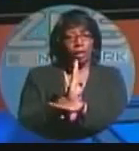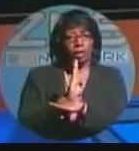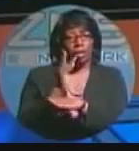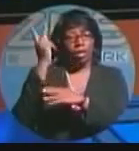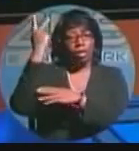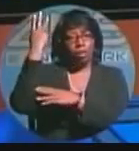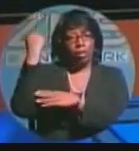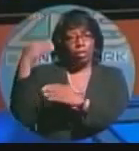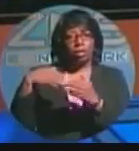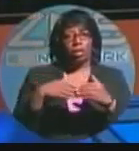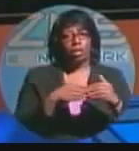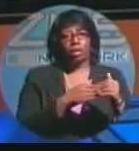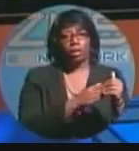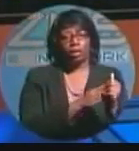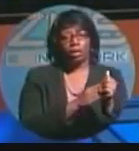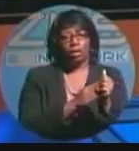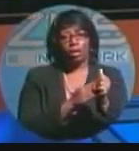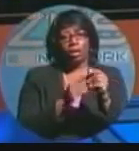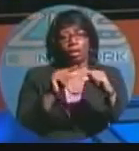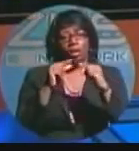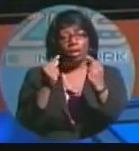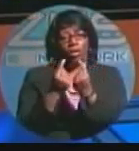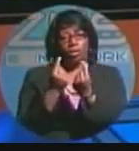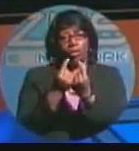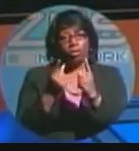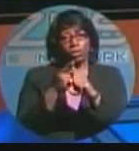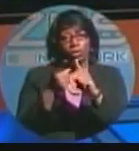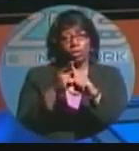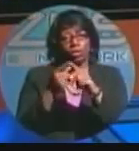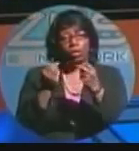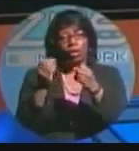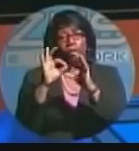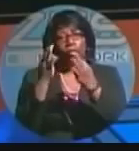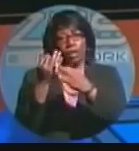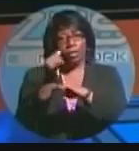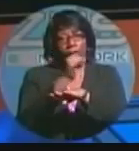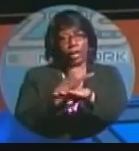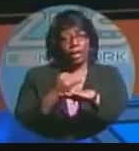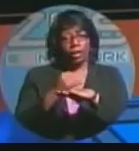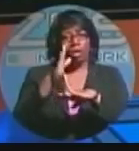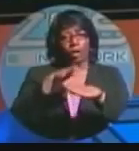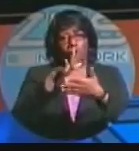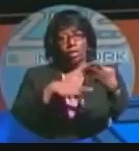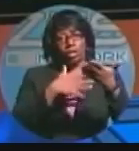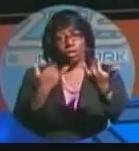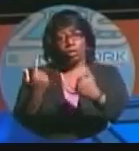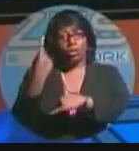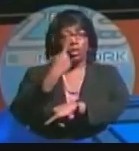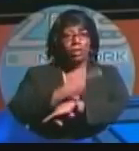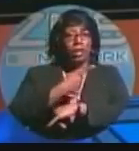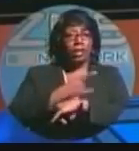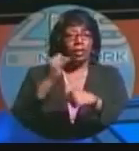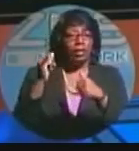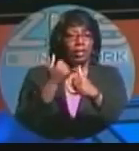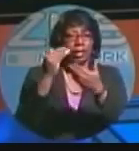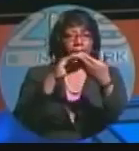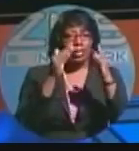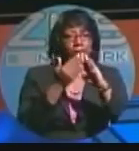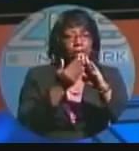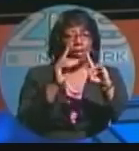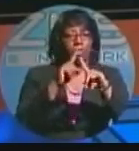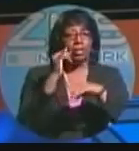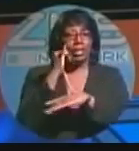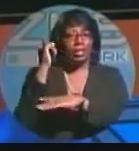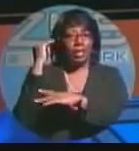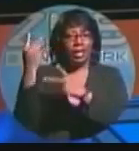The Prime Minister leads a delegation to more islands impacted by the storm. On his agenda today, the nation's second city. But yesterday,